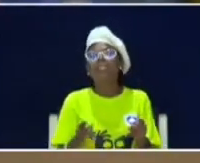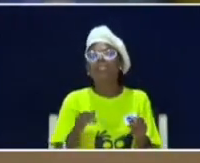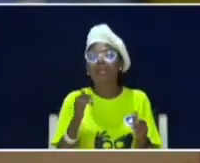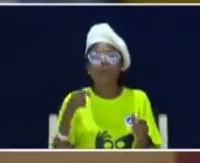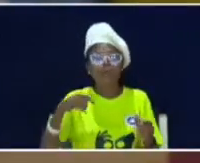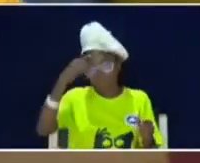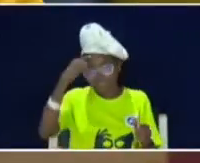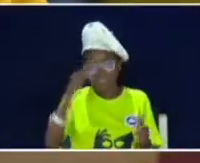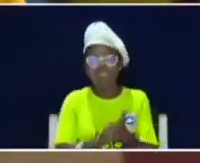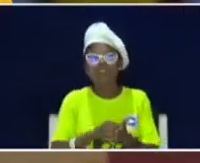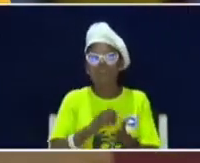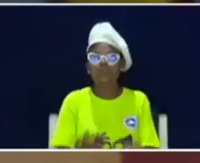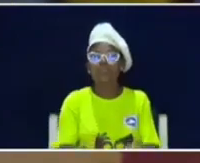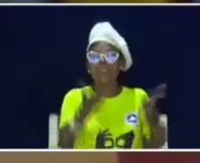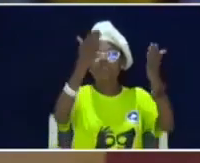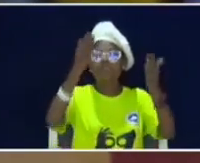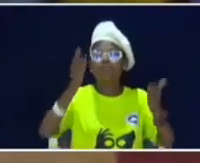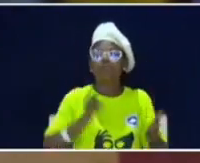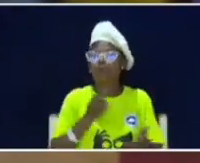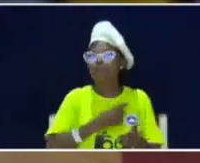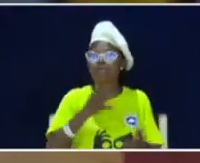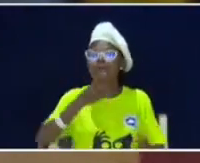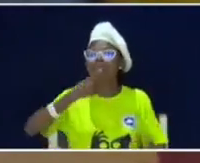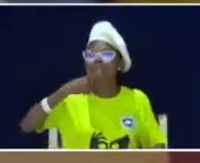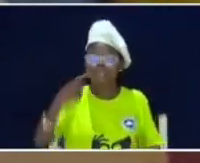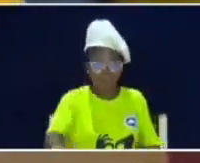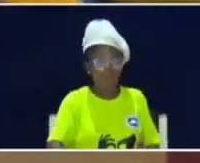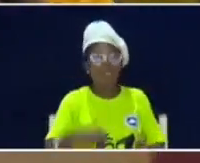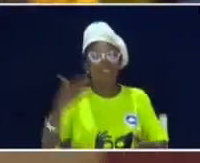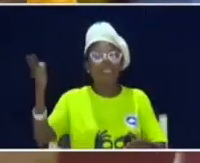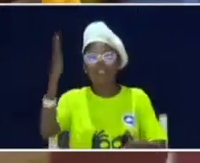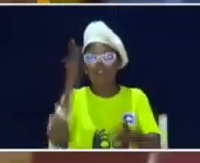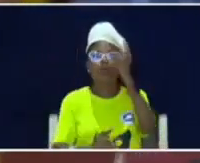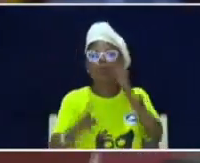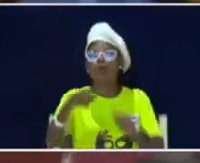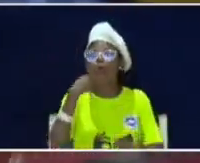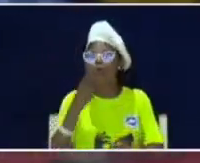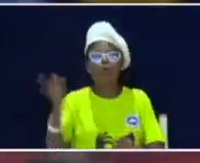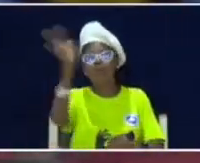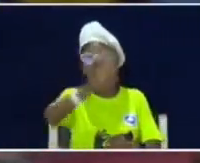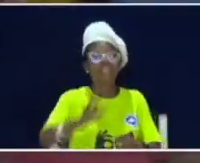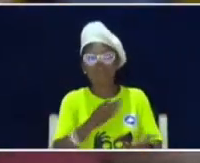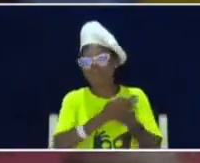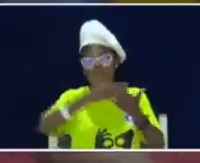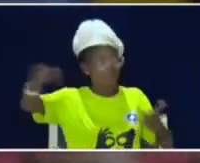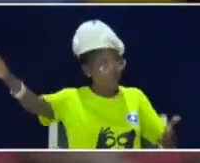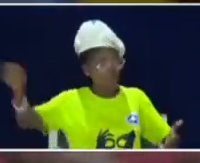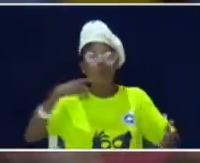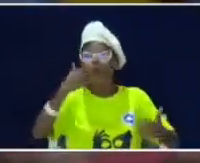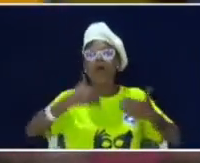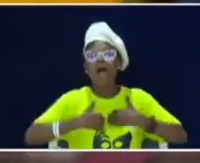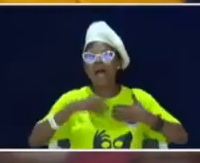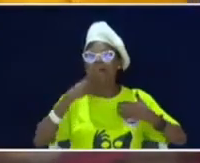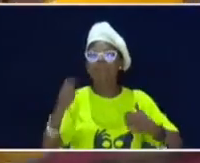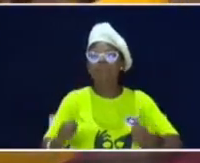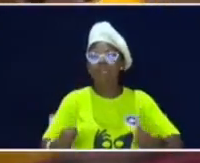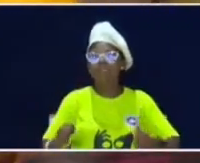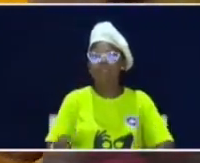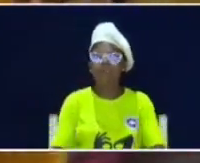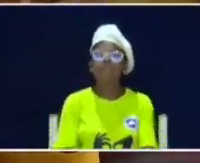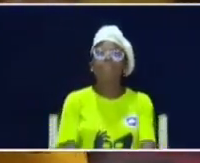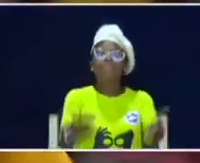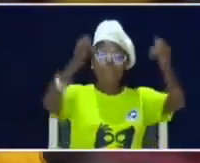us. But there is someone who never fails. There is someone who has the power to raise the